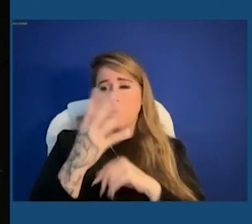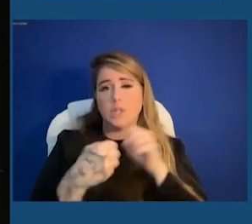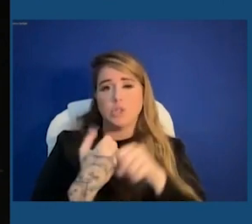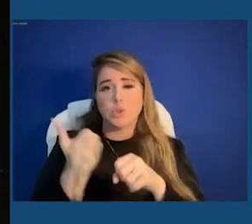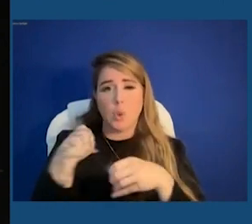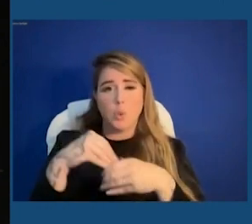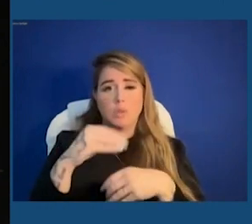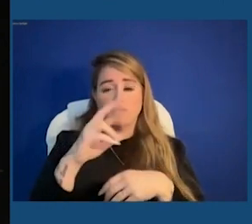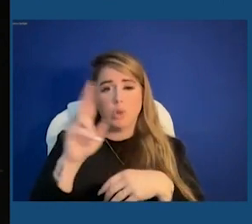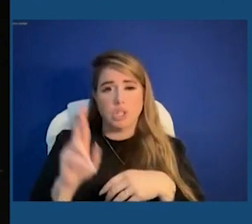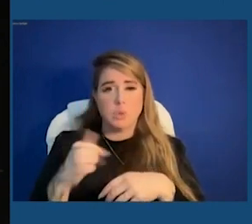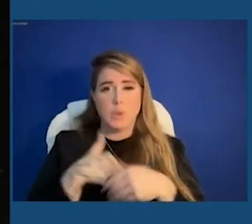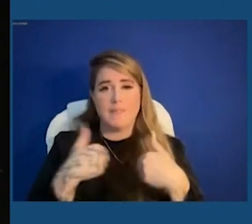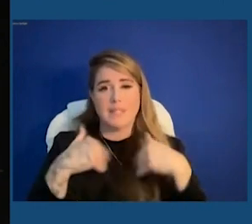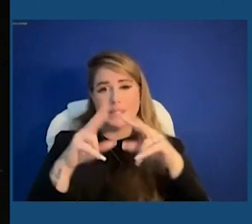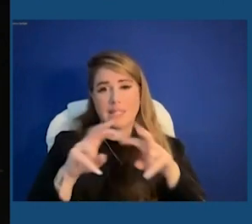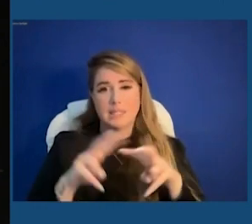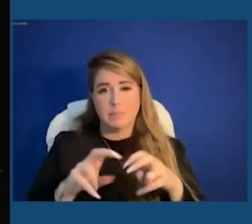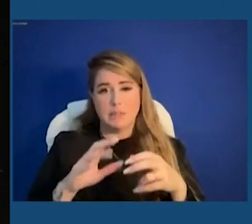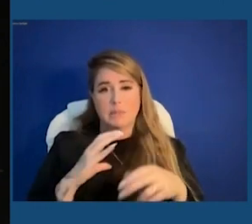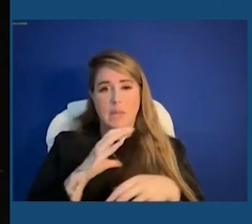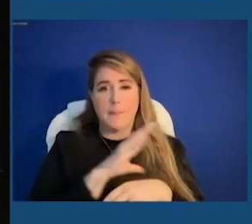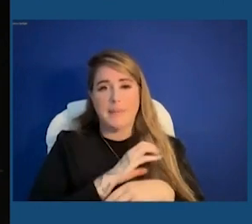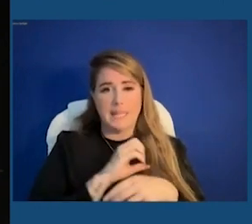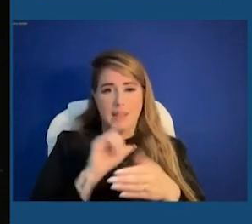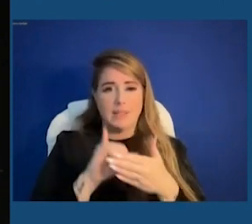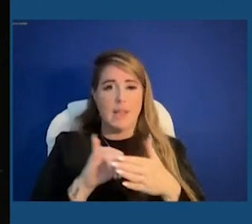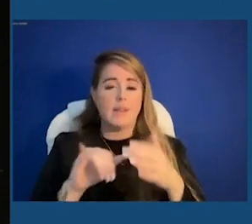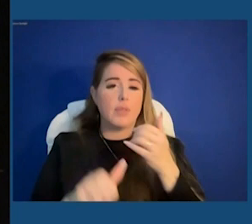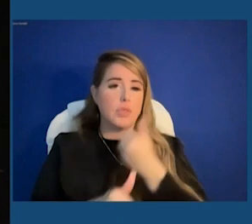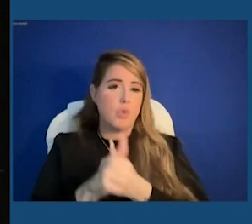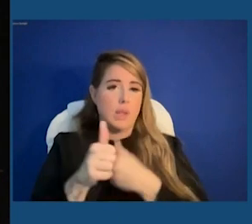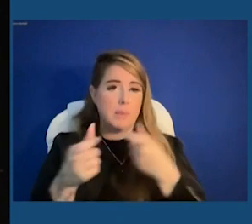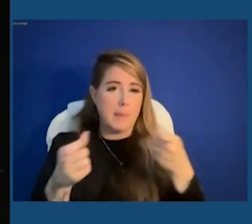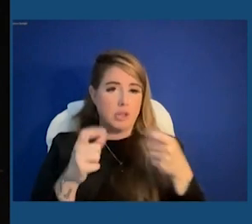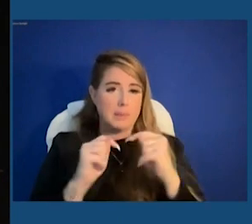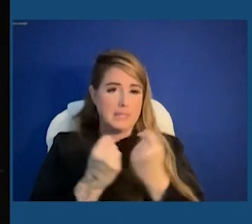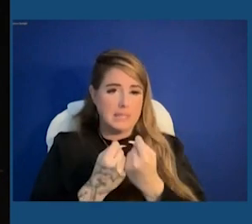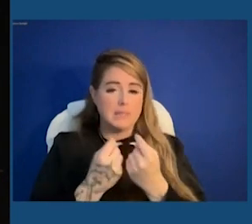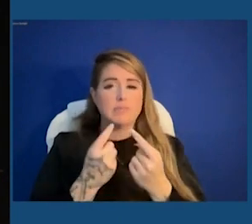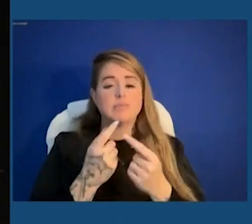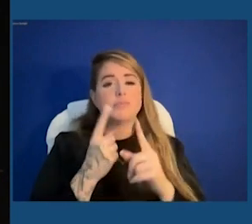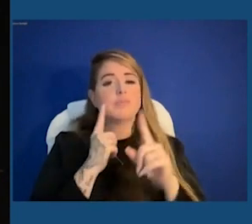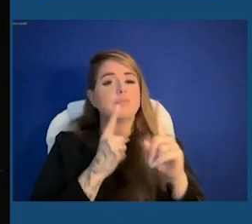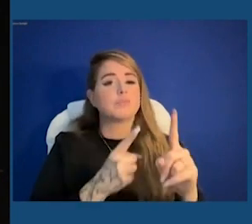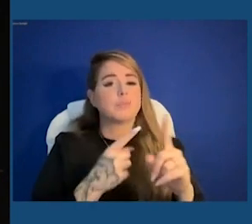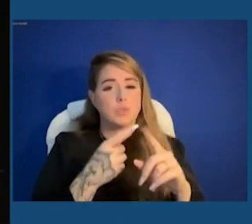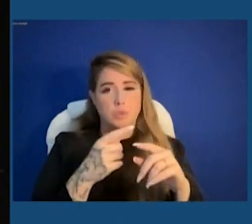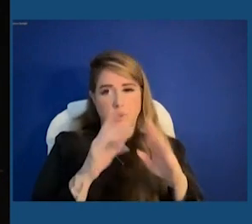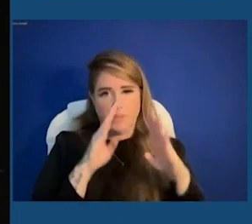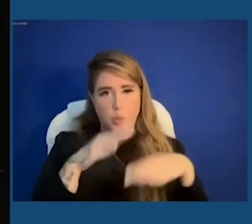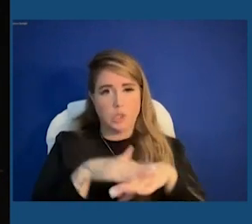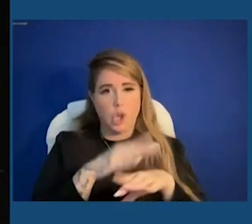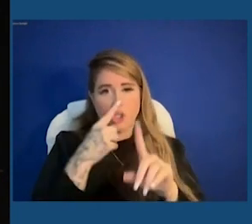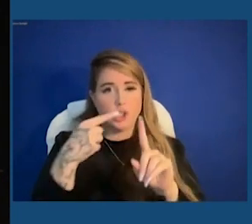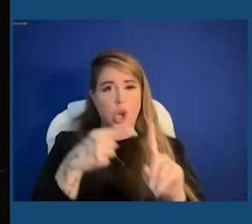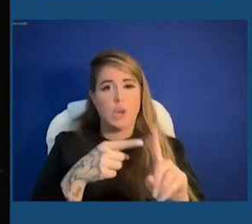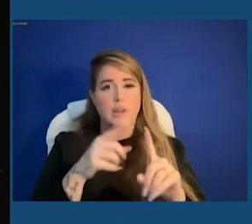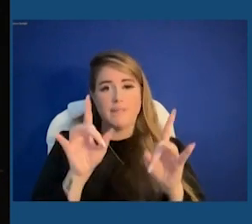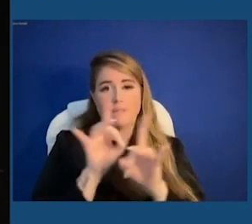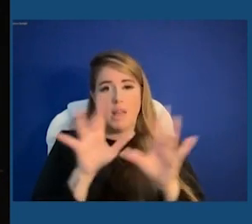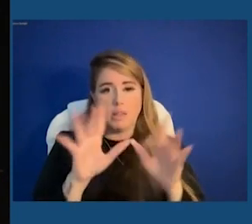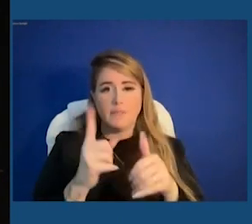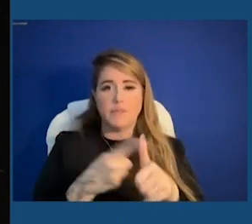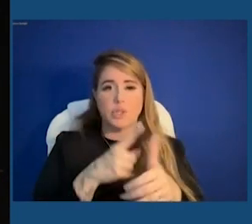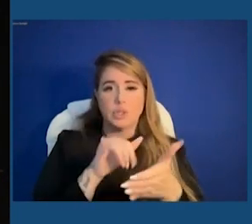Assessment Committee. That's a TAM team, a threat management team, designed about targeted violence. And we're the first one in New York, probably the second one in the United States.